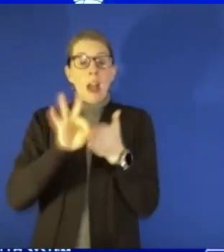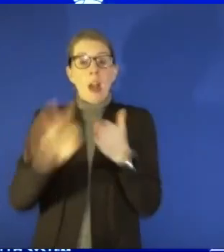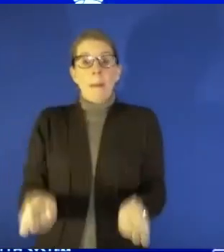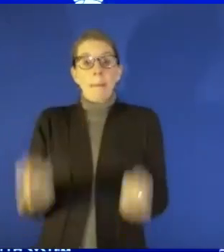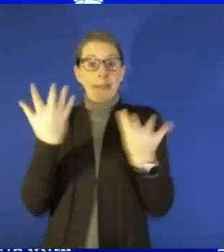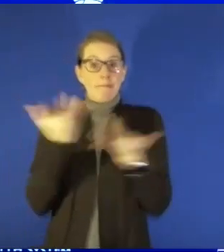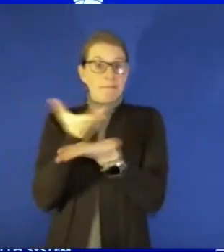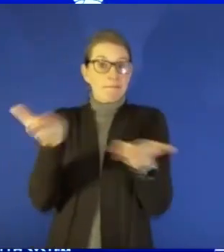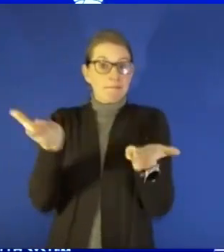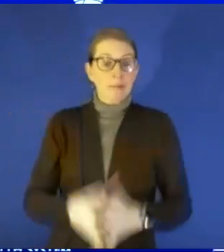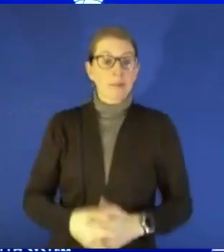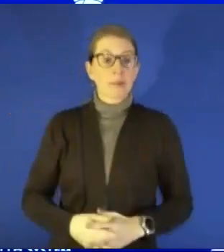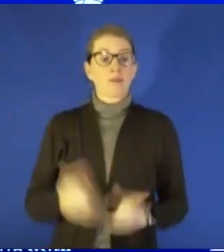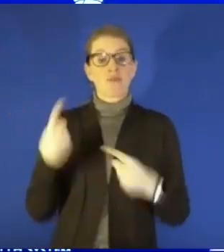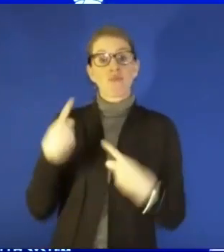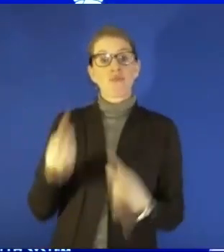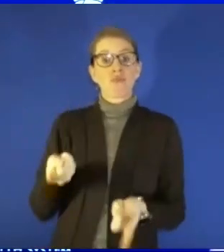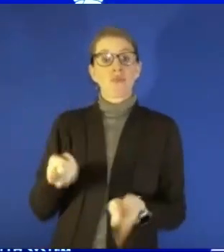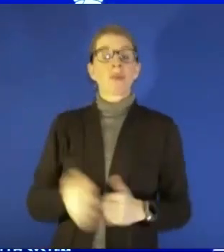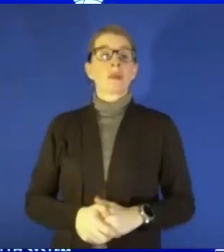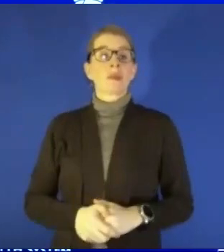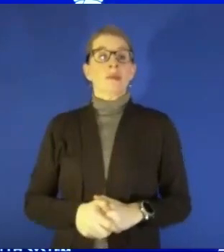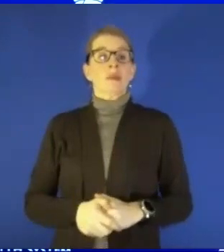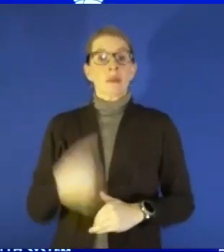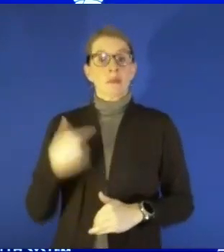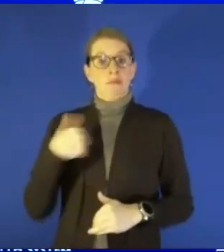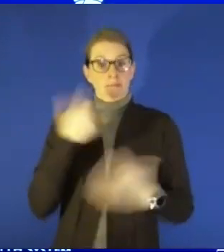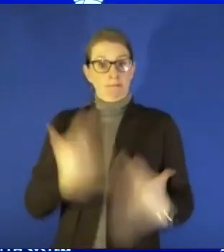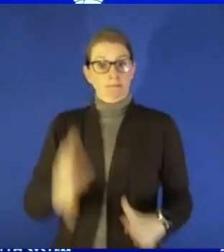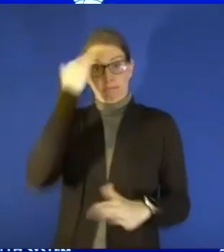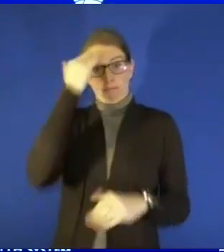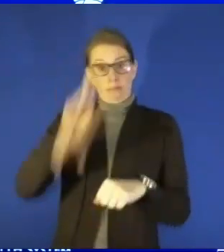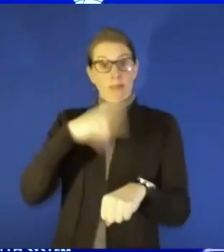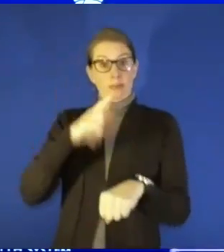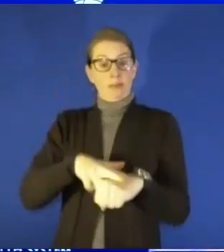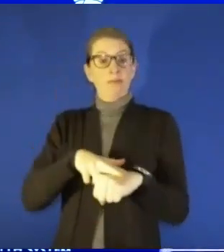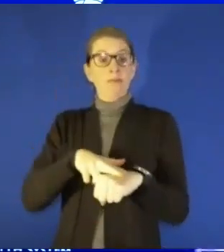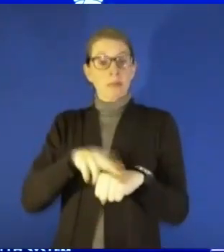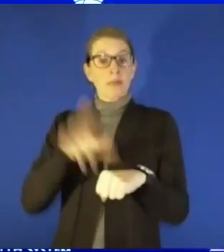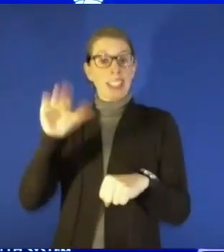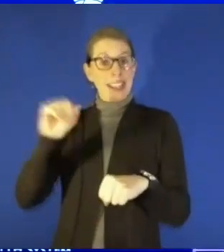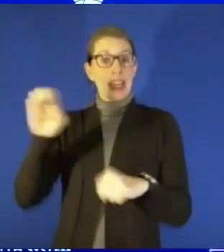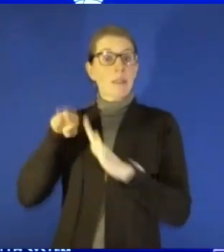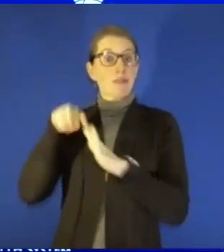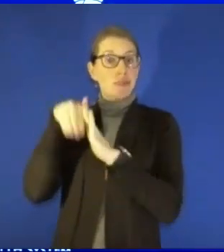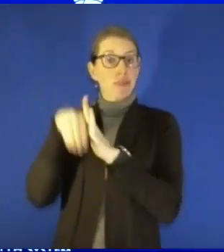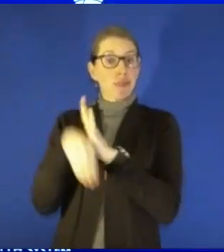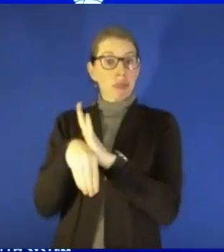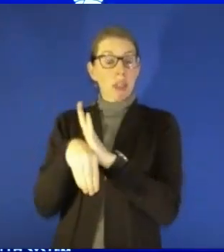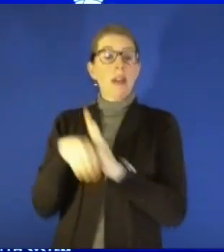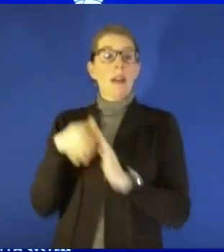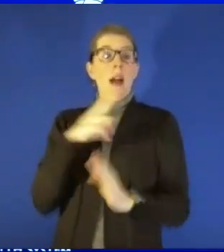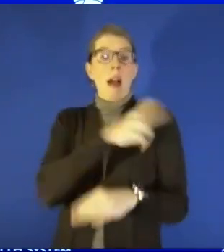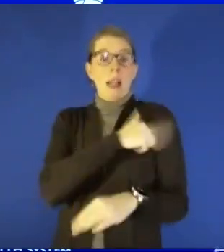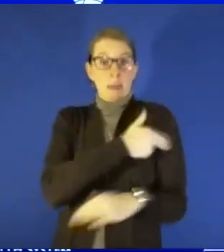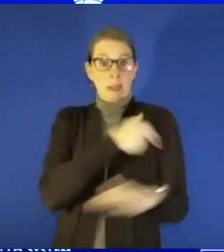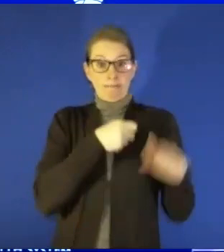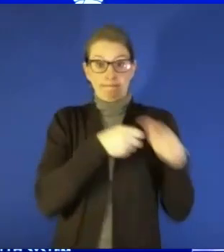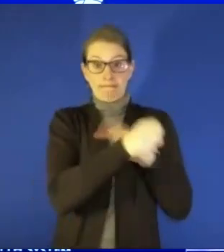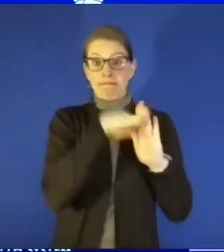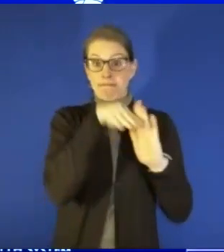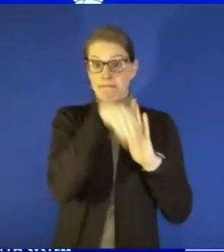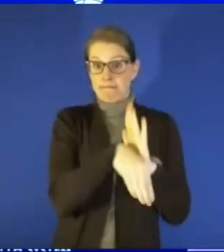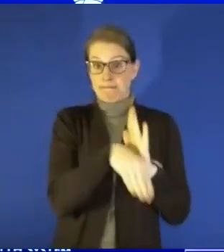Yeah, so far, as we know, nationally, the cases have been going down. The hospitalizations have been decreasing as